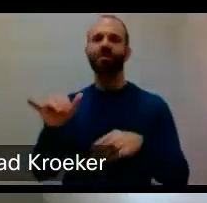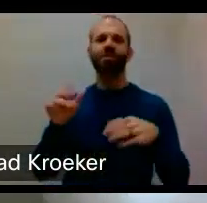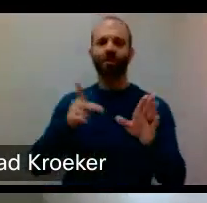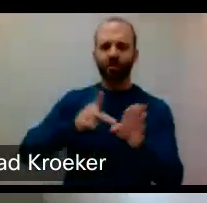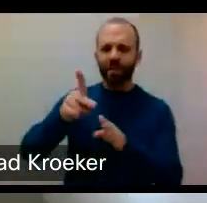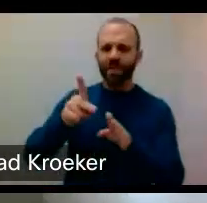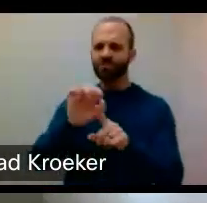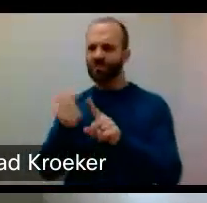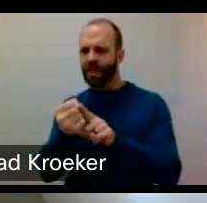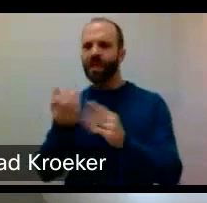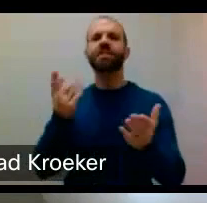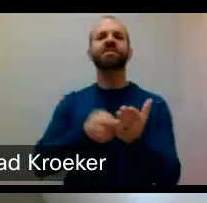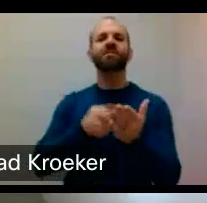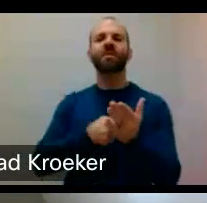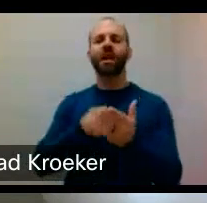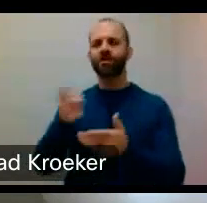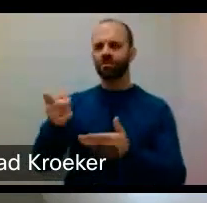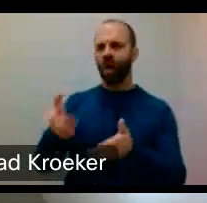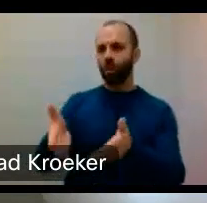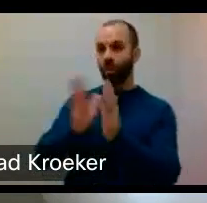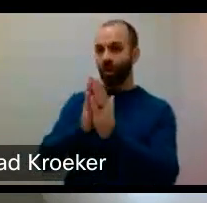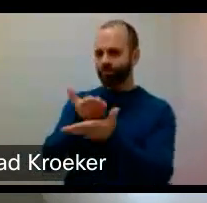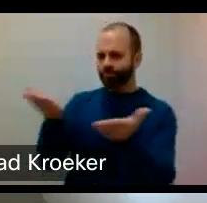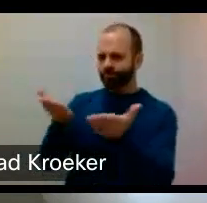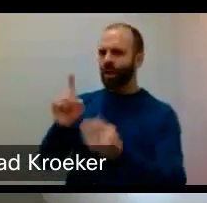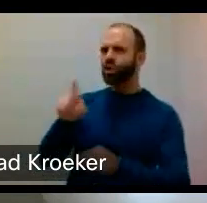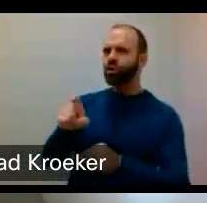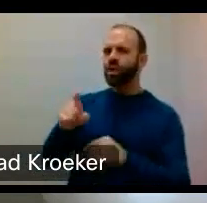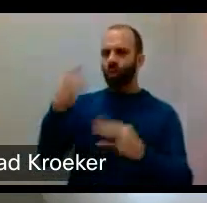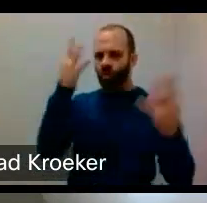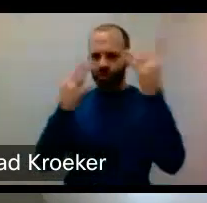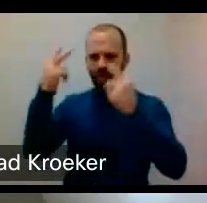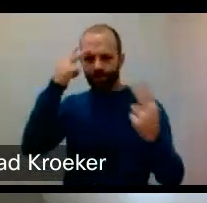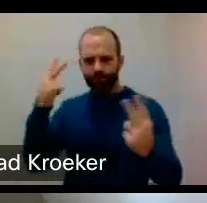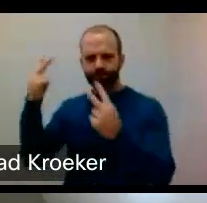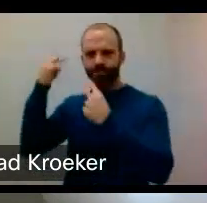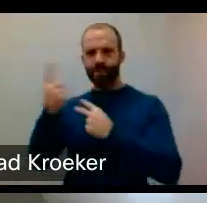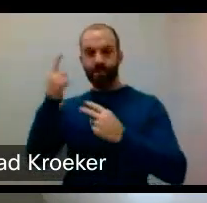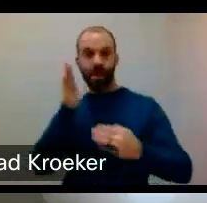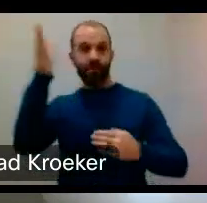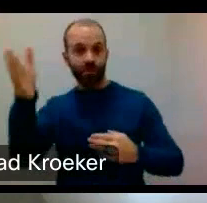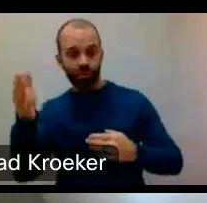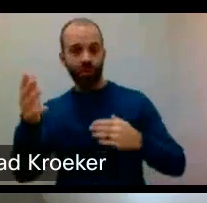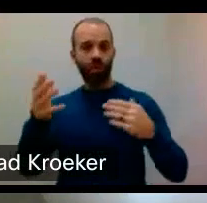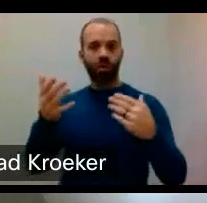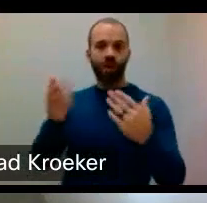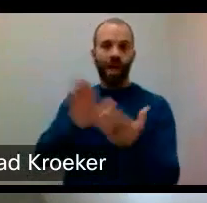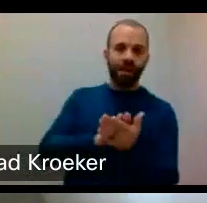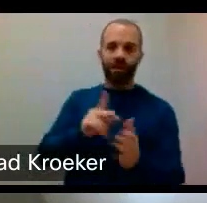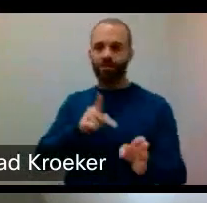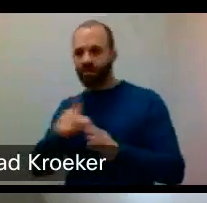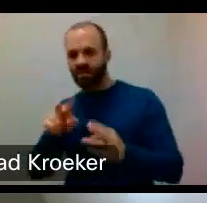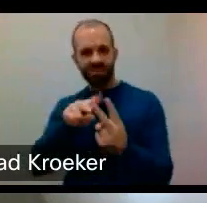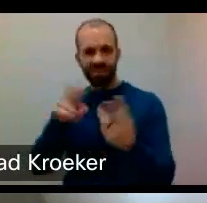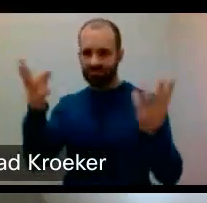settings. You may be asked to reflect on something in the future, either academically or professionally. So what we talk about